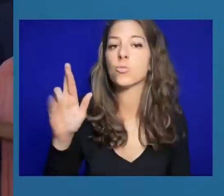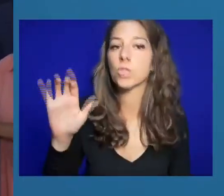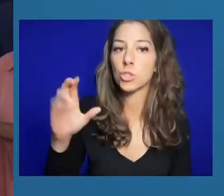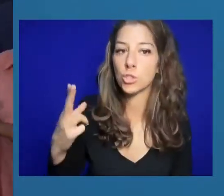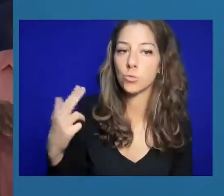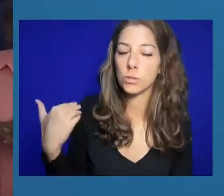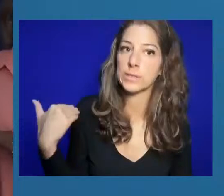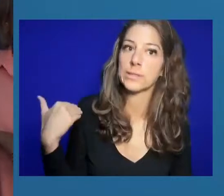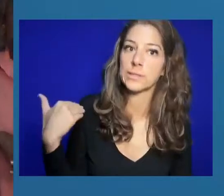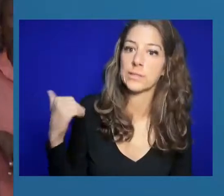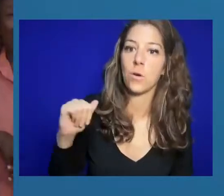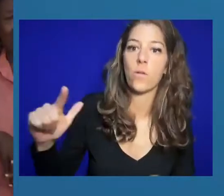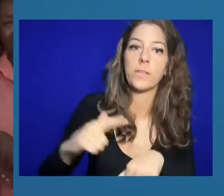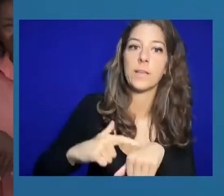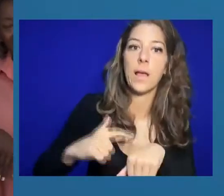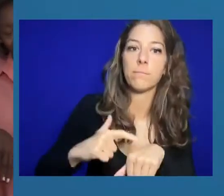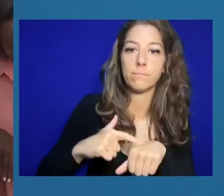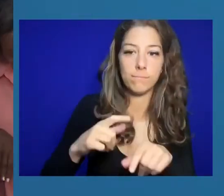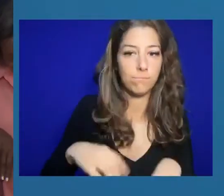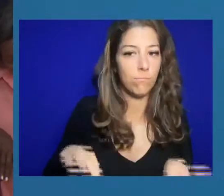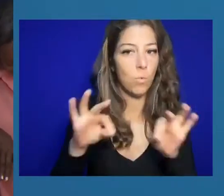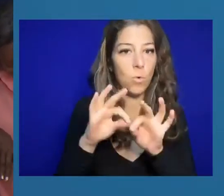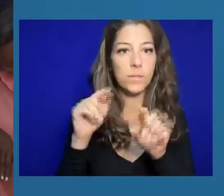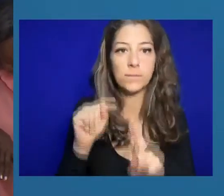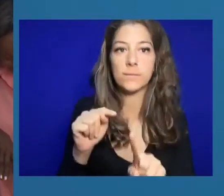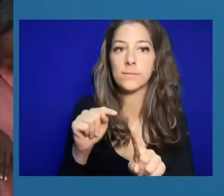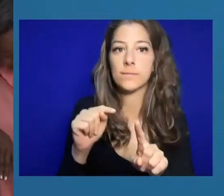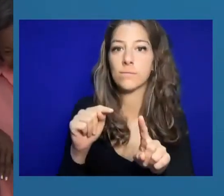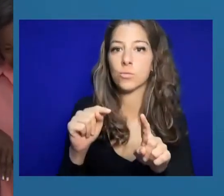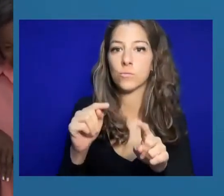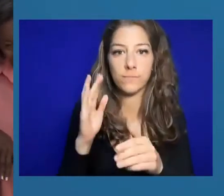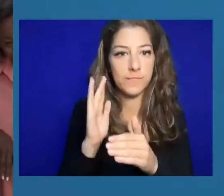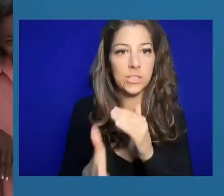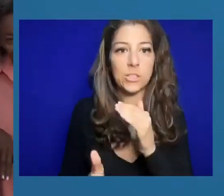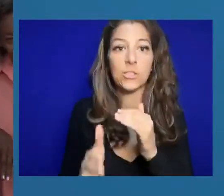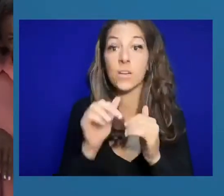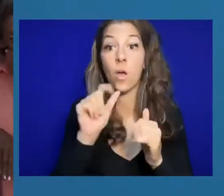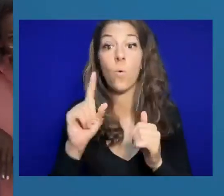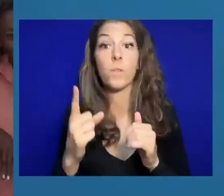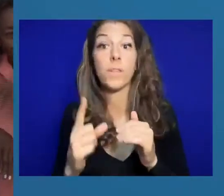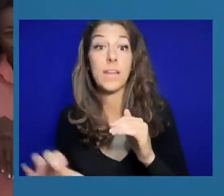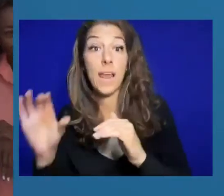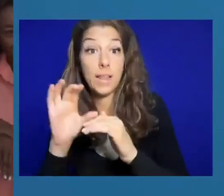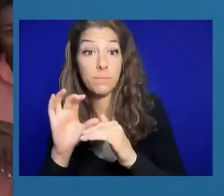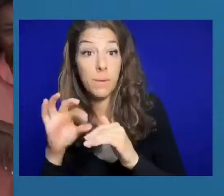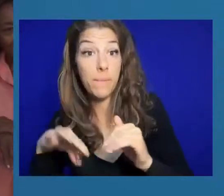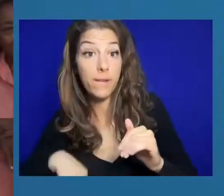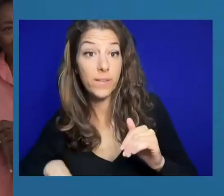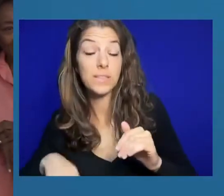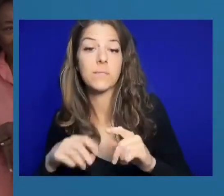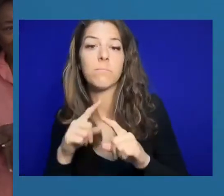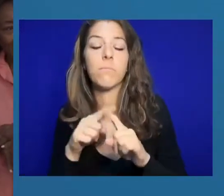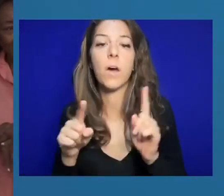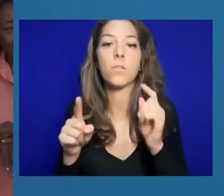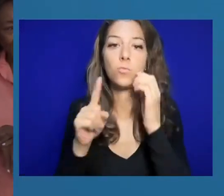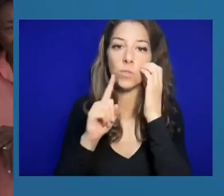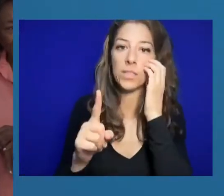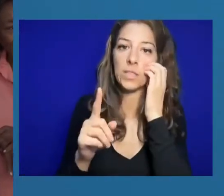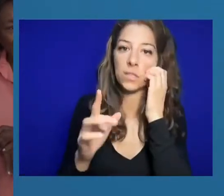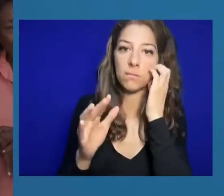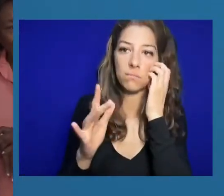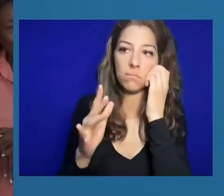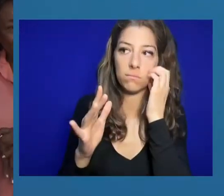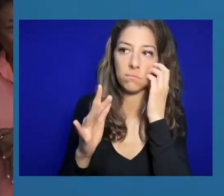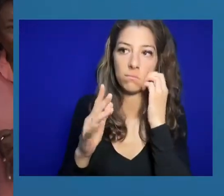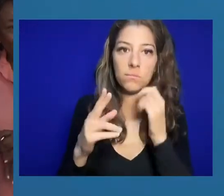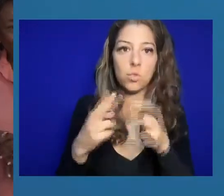the time about how important this was to get this done. Not only enhancing the benefits, but really shortening the